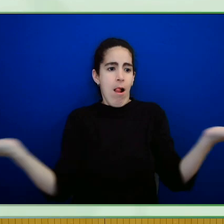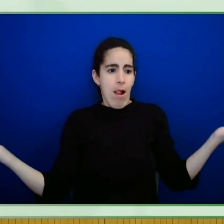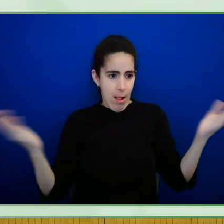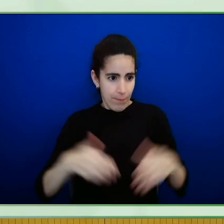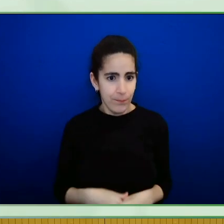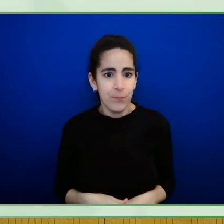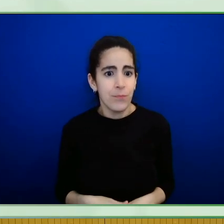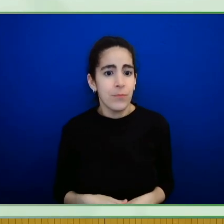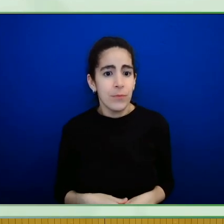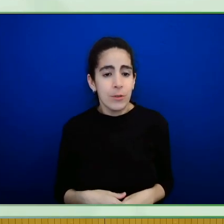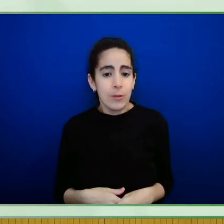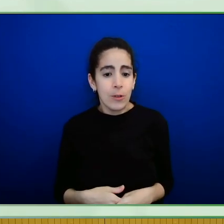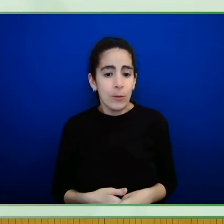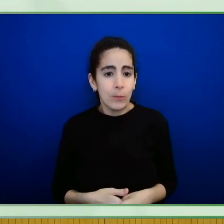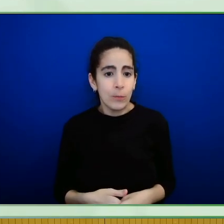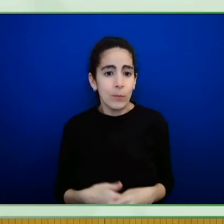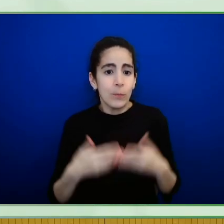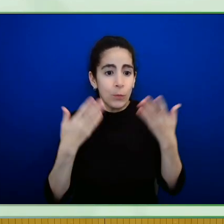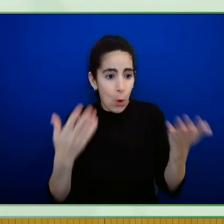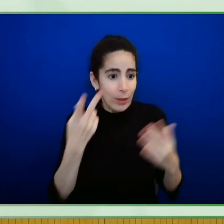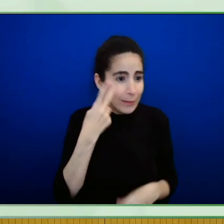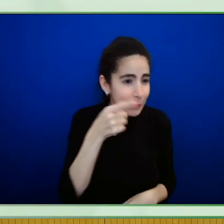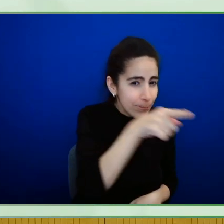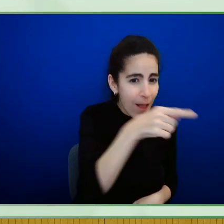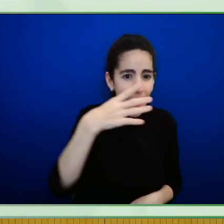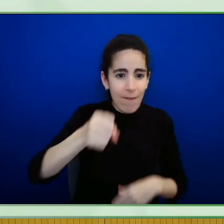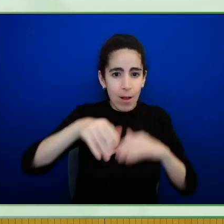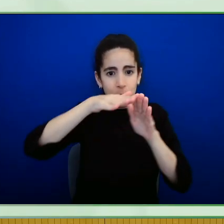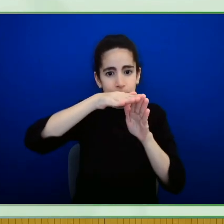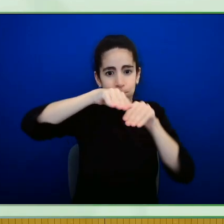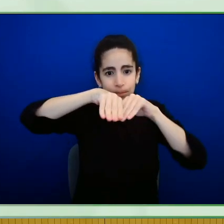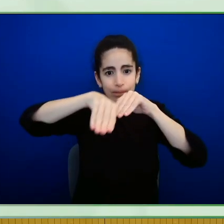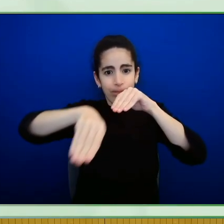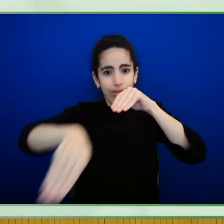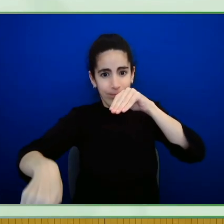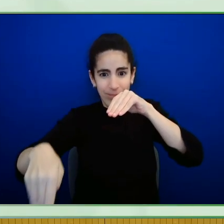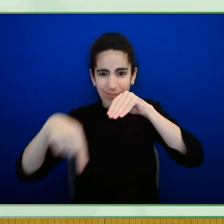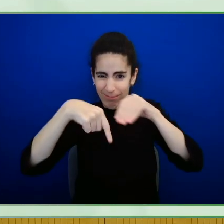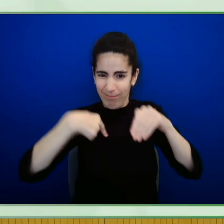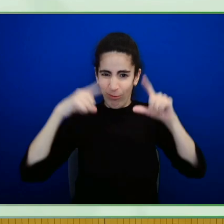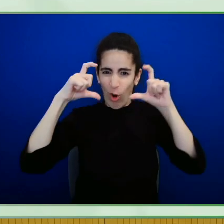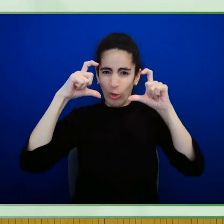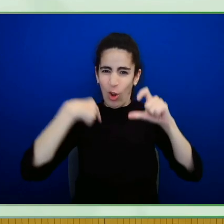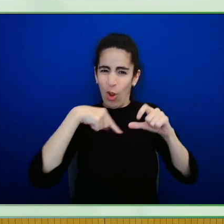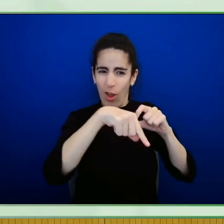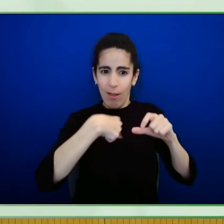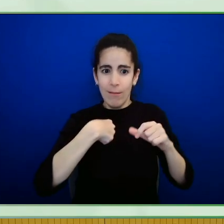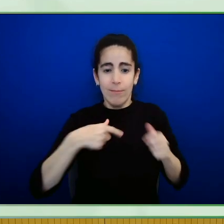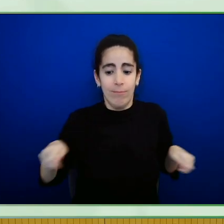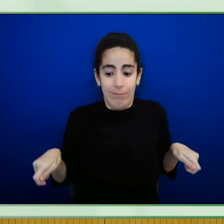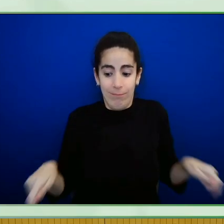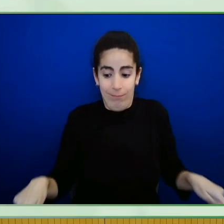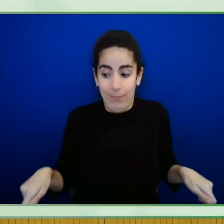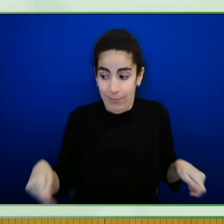Yeah, there's the ramp. You can see a picture of me in my portable wheelchair, portable power chair,